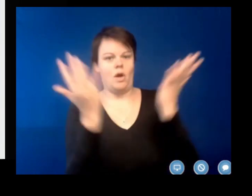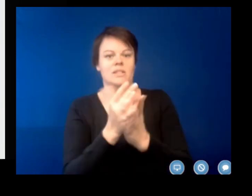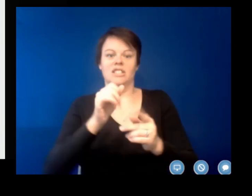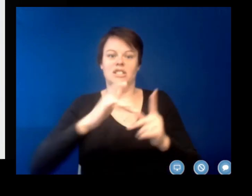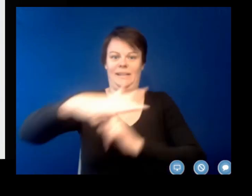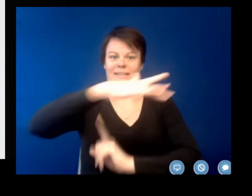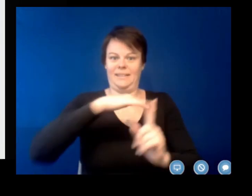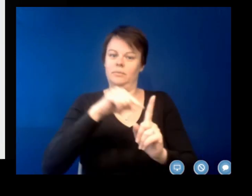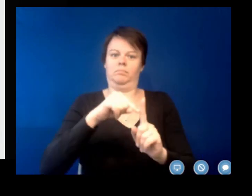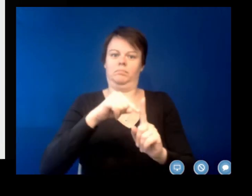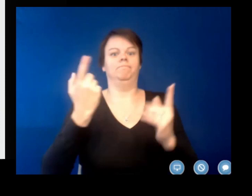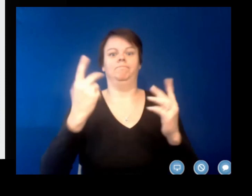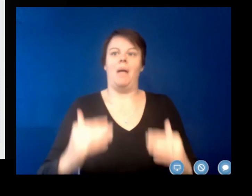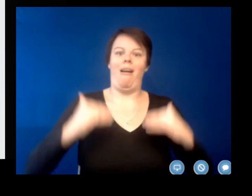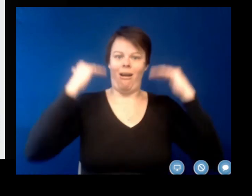with this